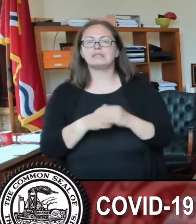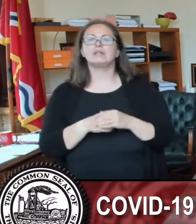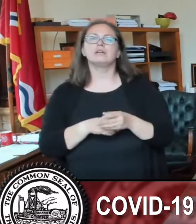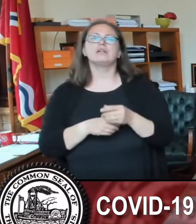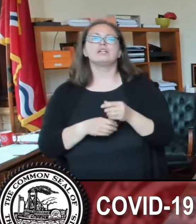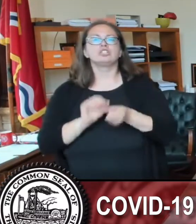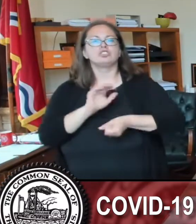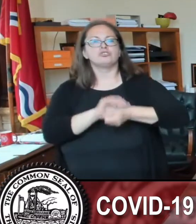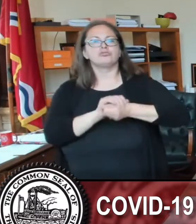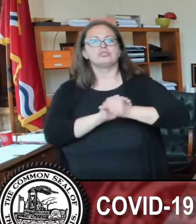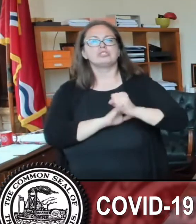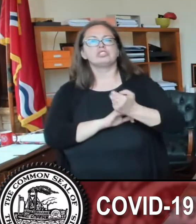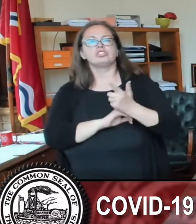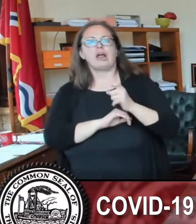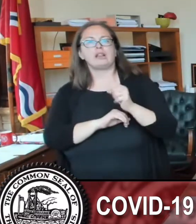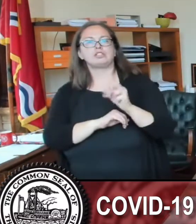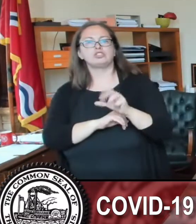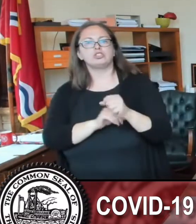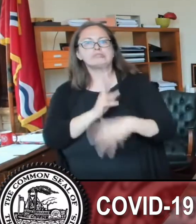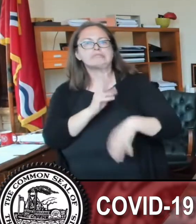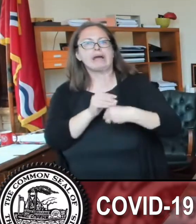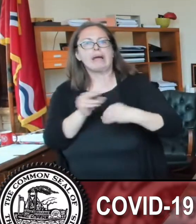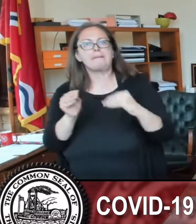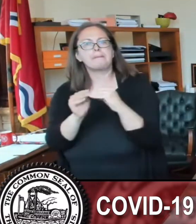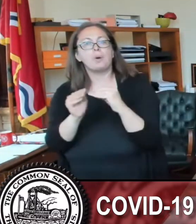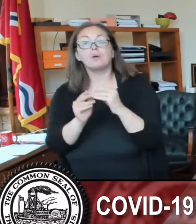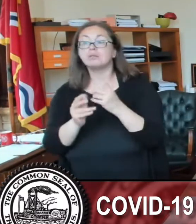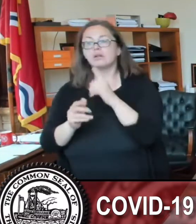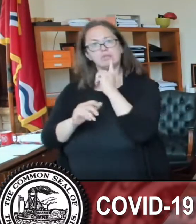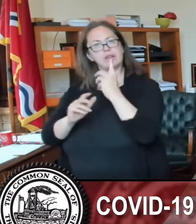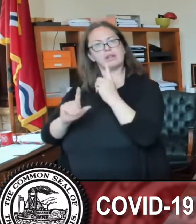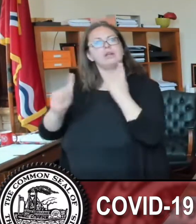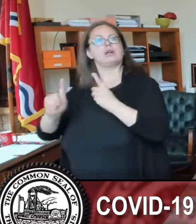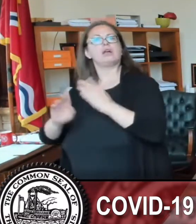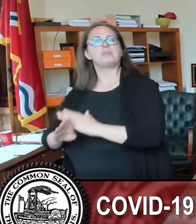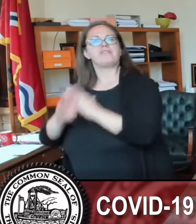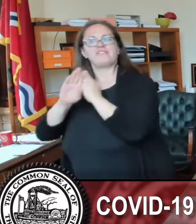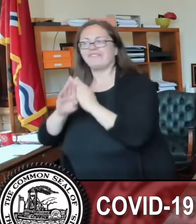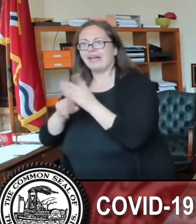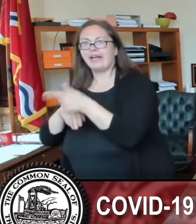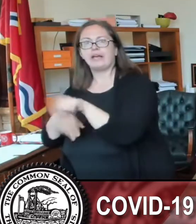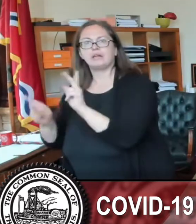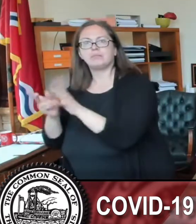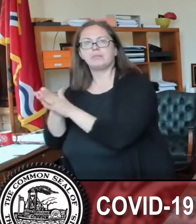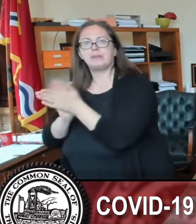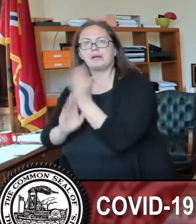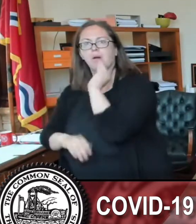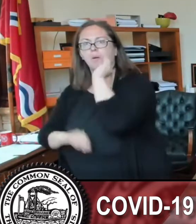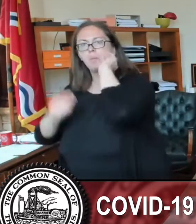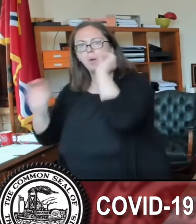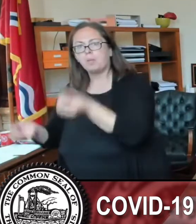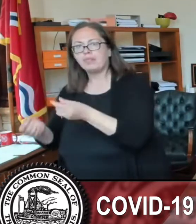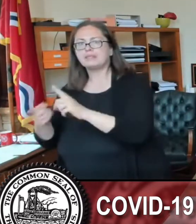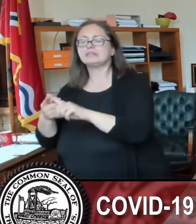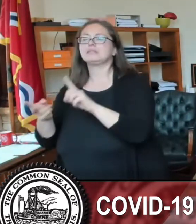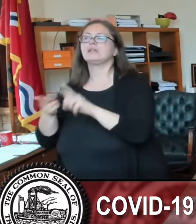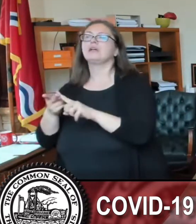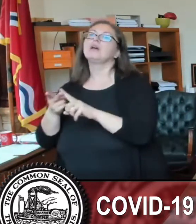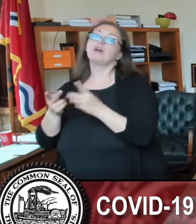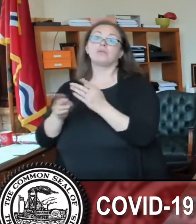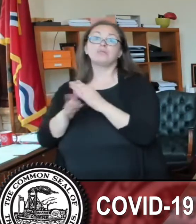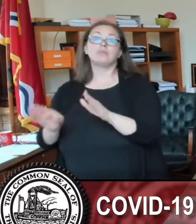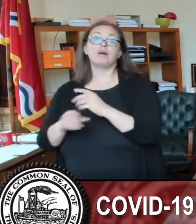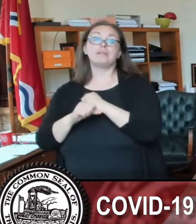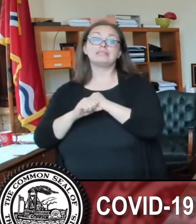So like most things, it's about preventing people from becoming homeless, or we're talking about public